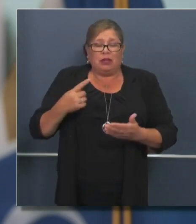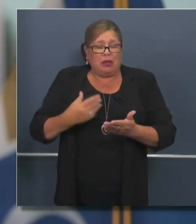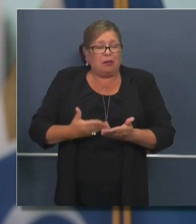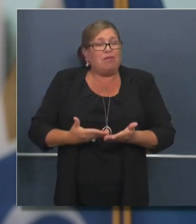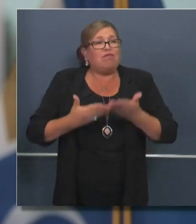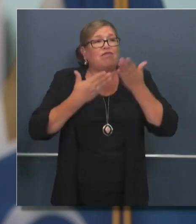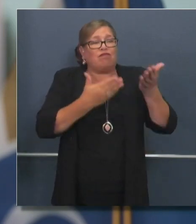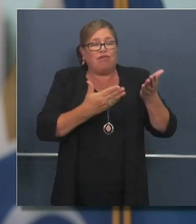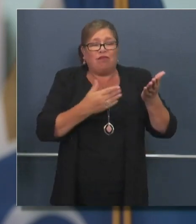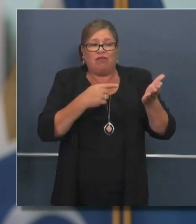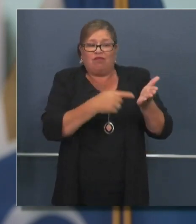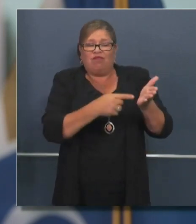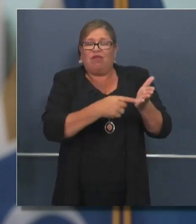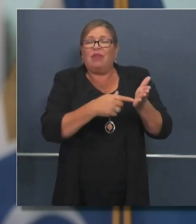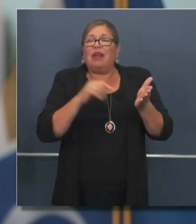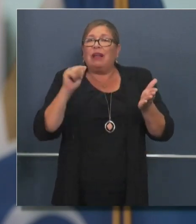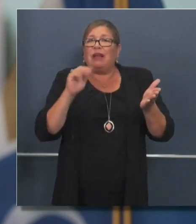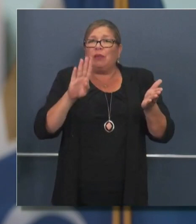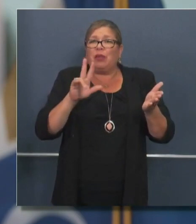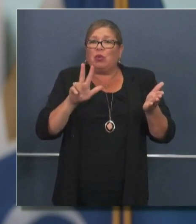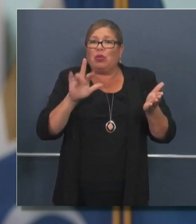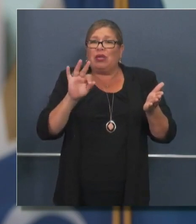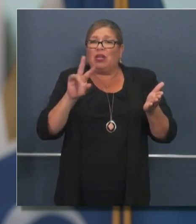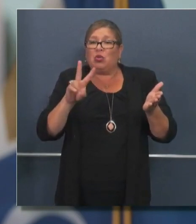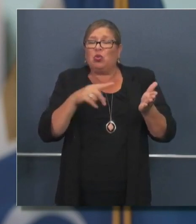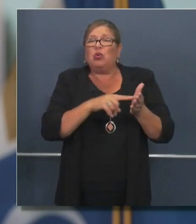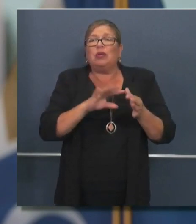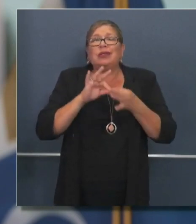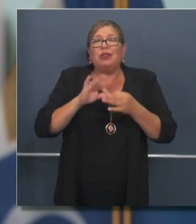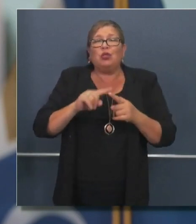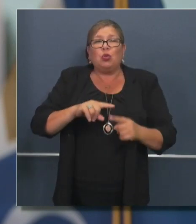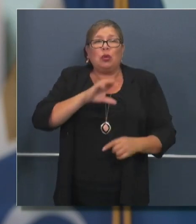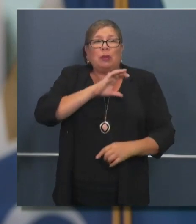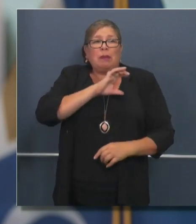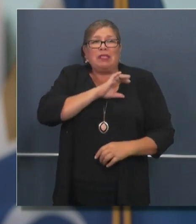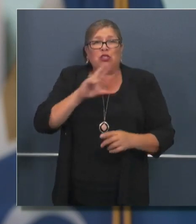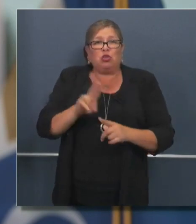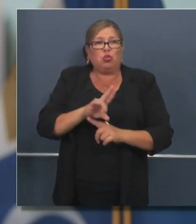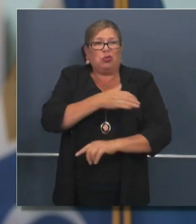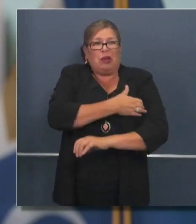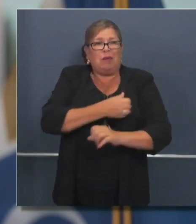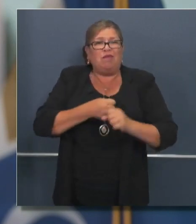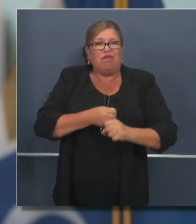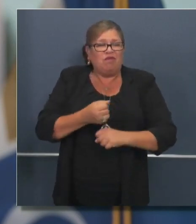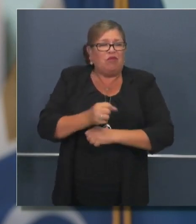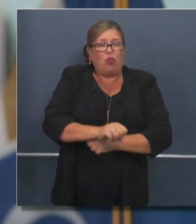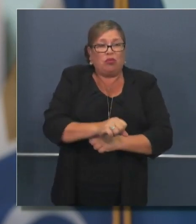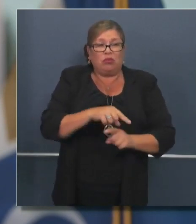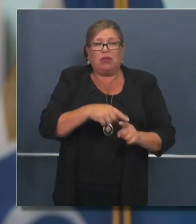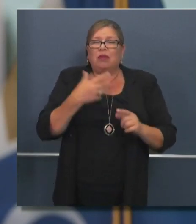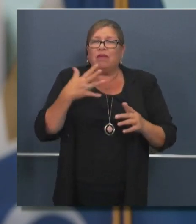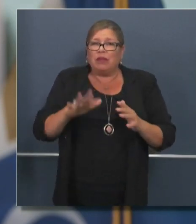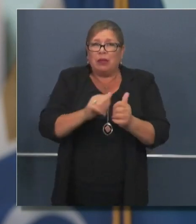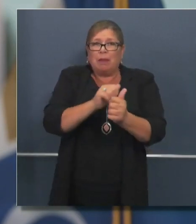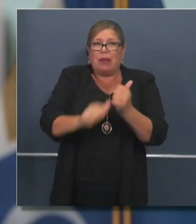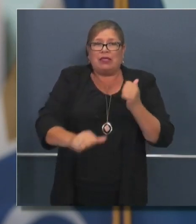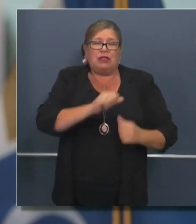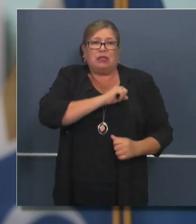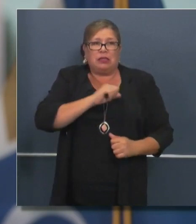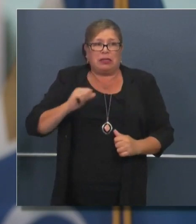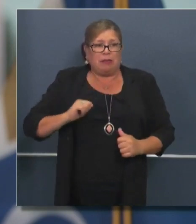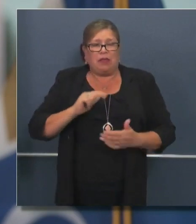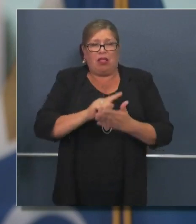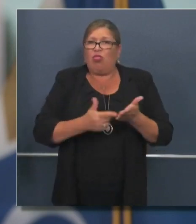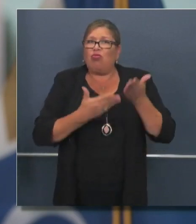use of force bill, AB 392. It was a year ago today that passed the Assembly.